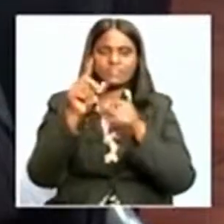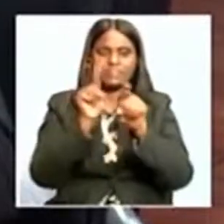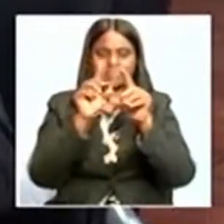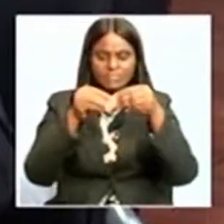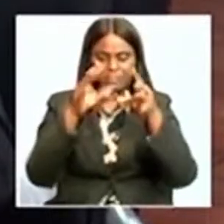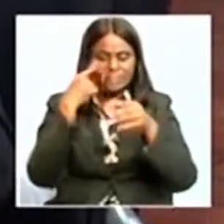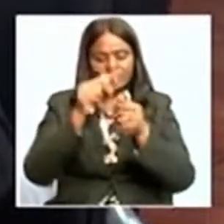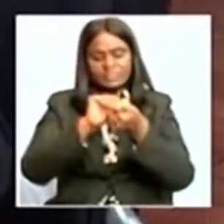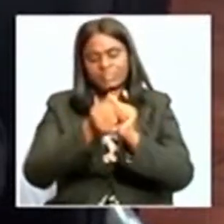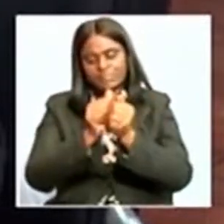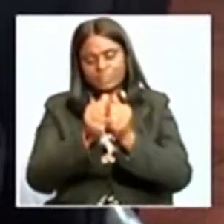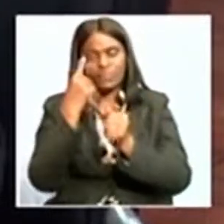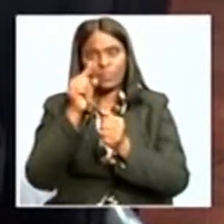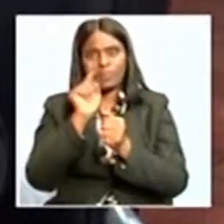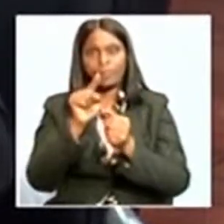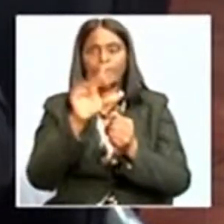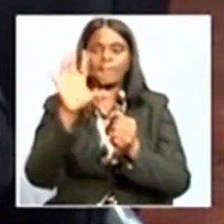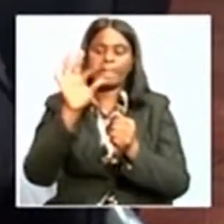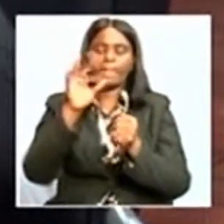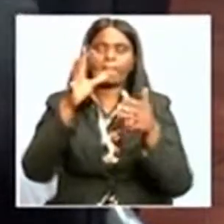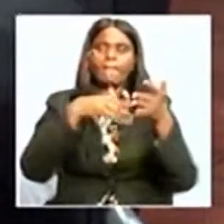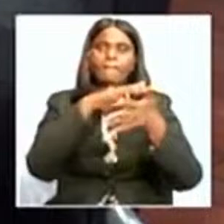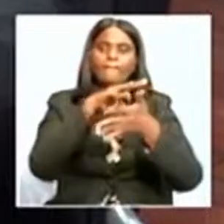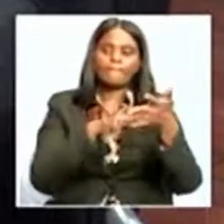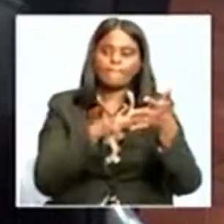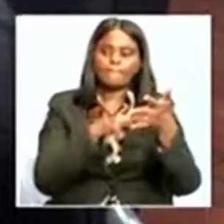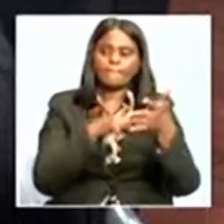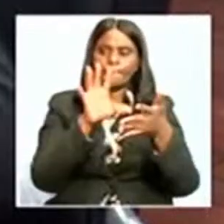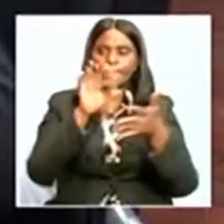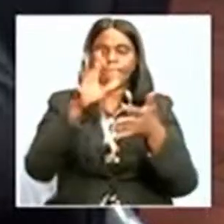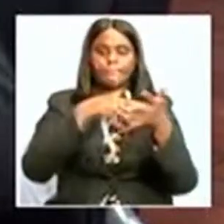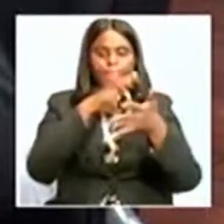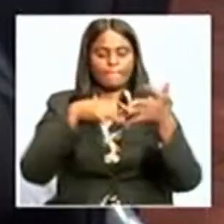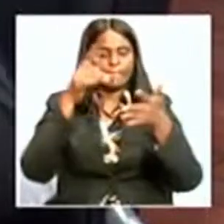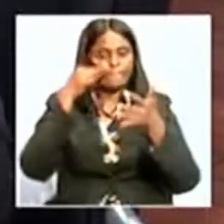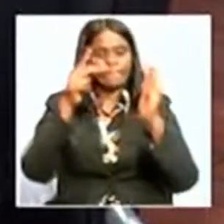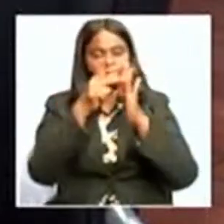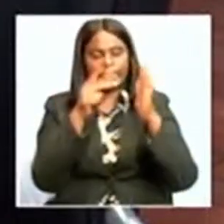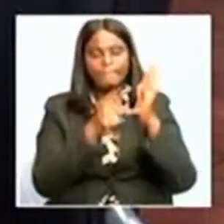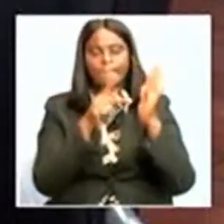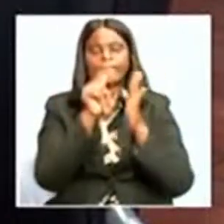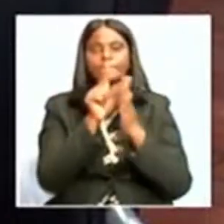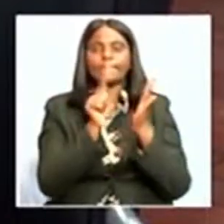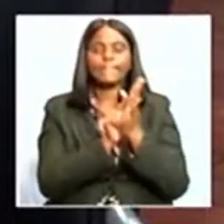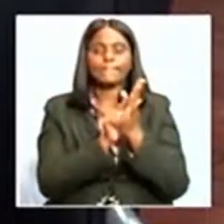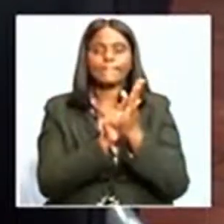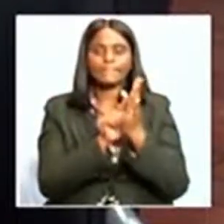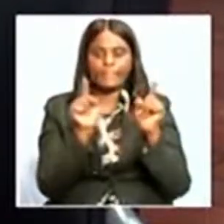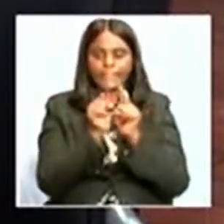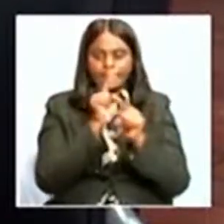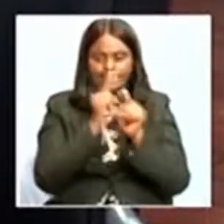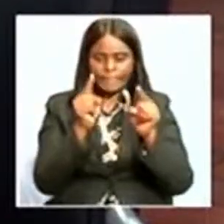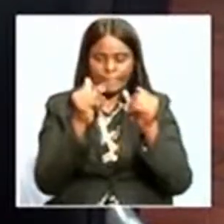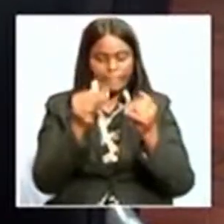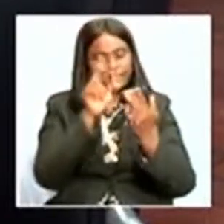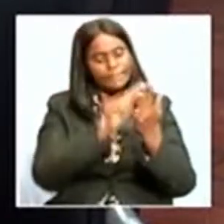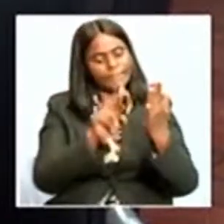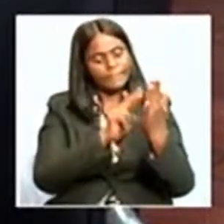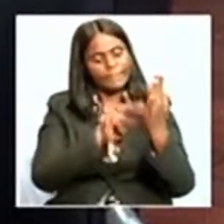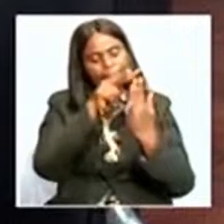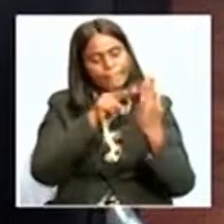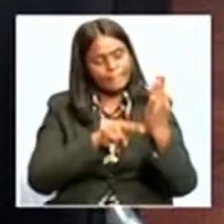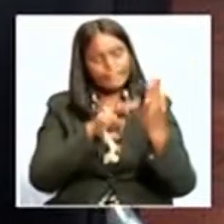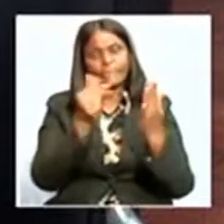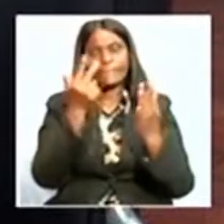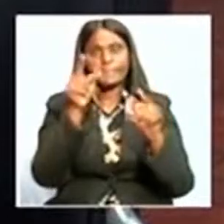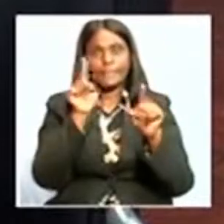the amendment of the 9th schedule of the Principal Act. I'll just go through clause 13